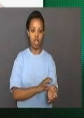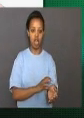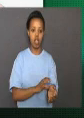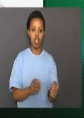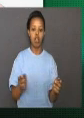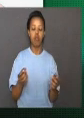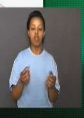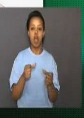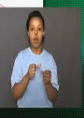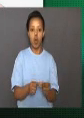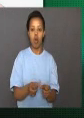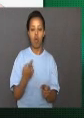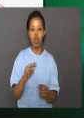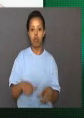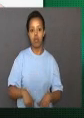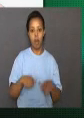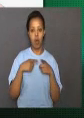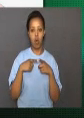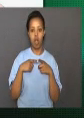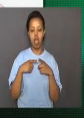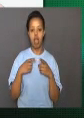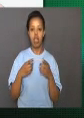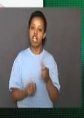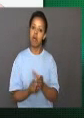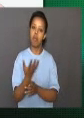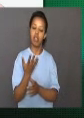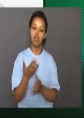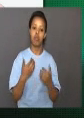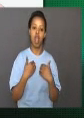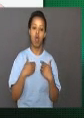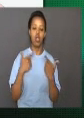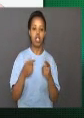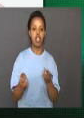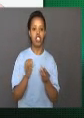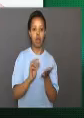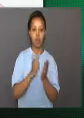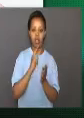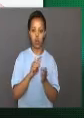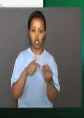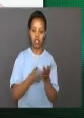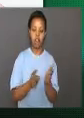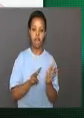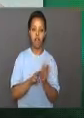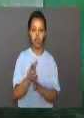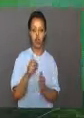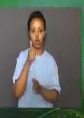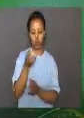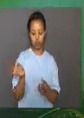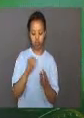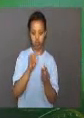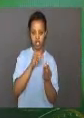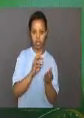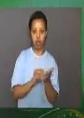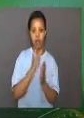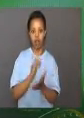to survive and reproduce, the virus is reproduced.